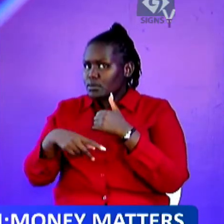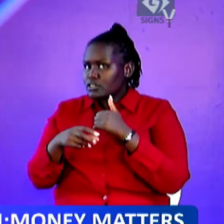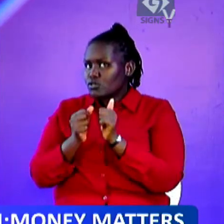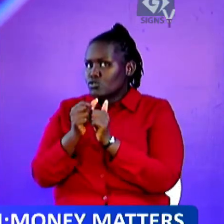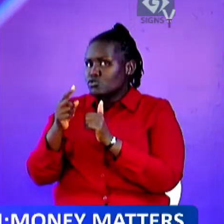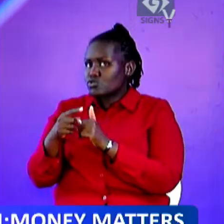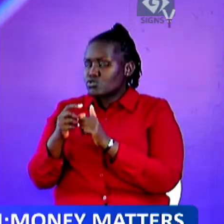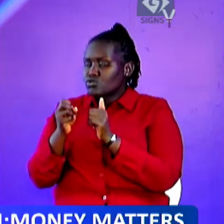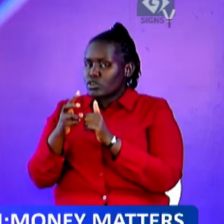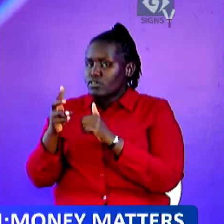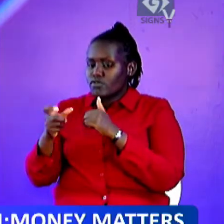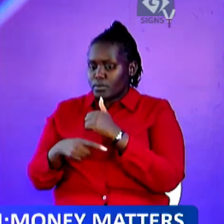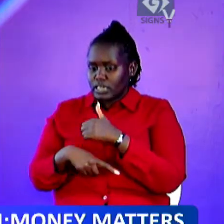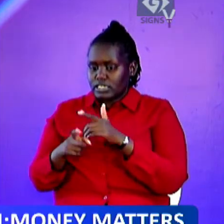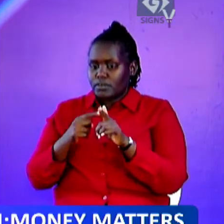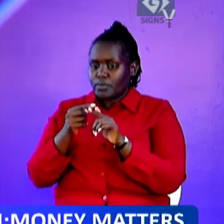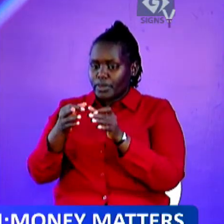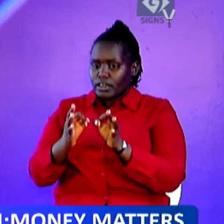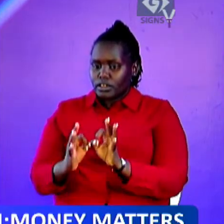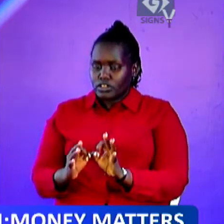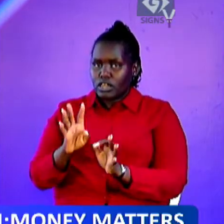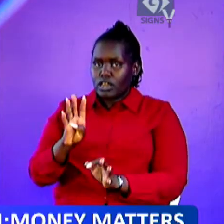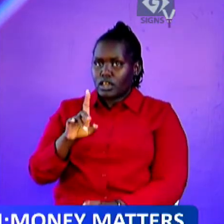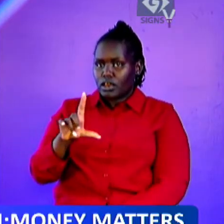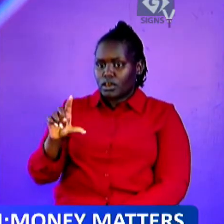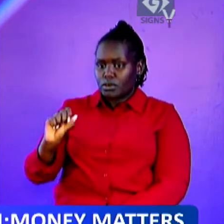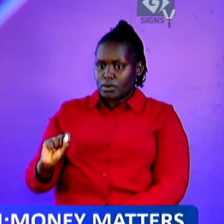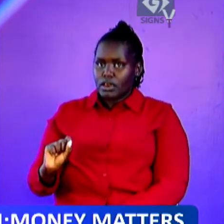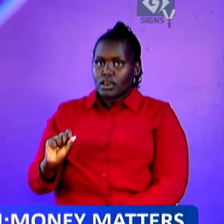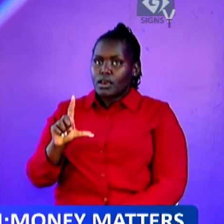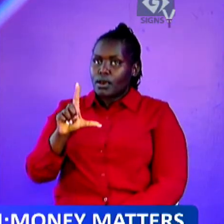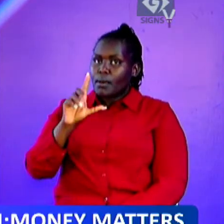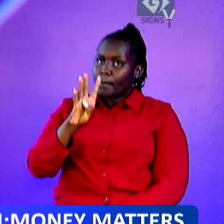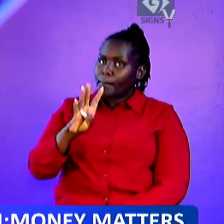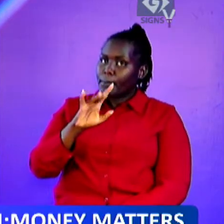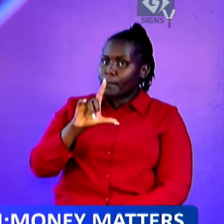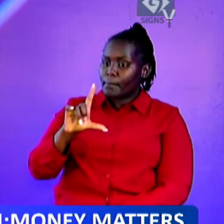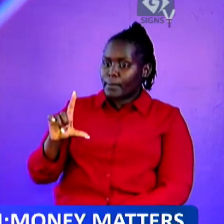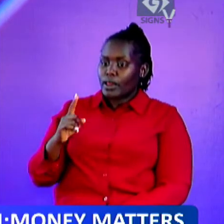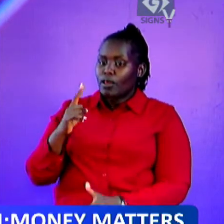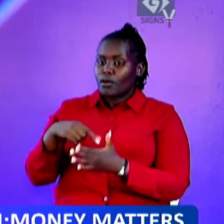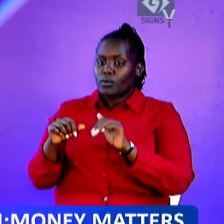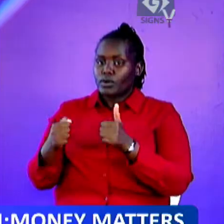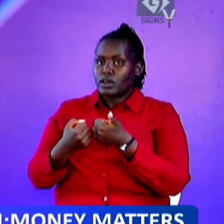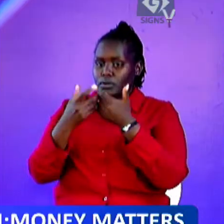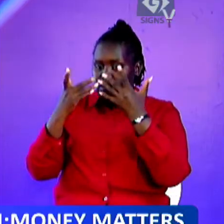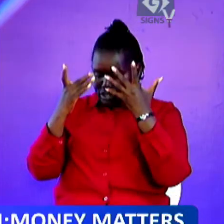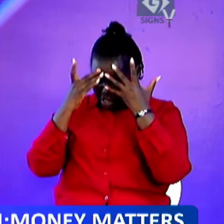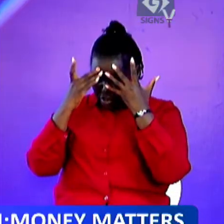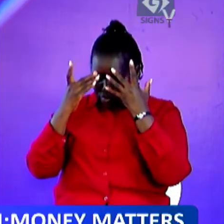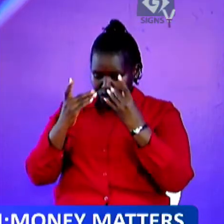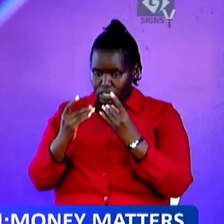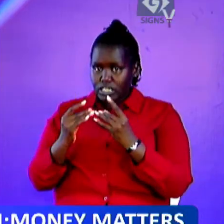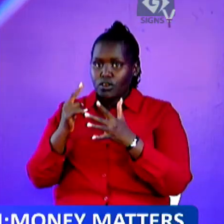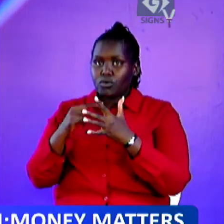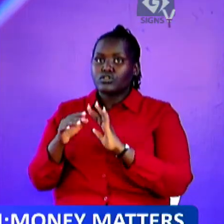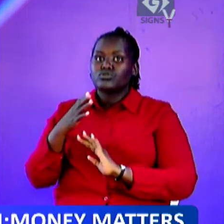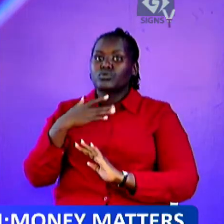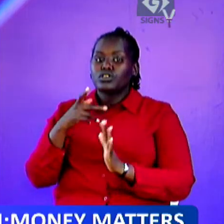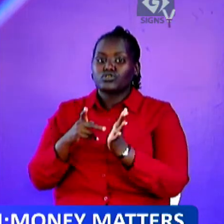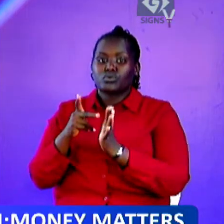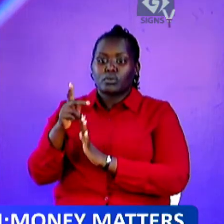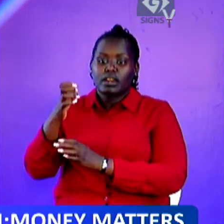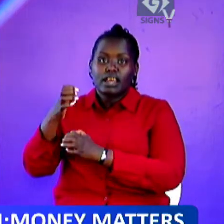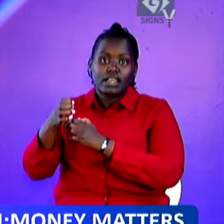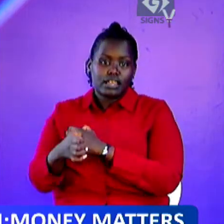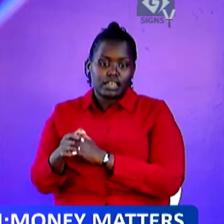With a treasury bill, what happens is you decide how much you want to be paid at the end of the period.